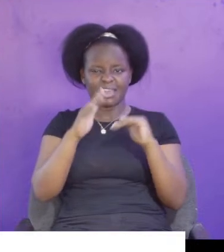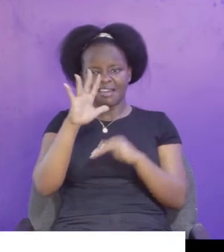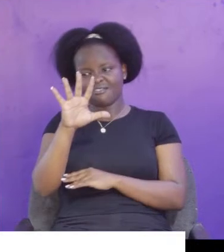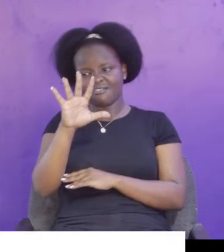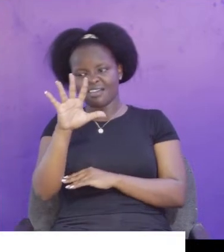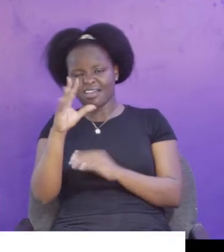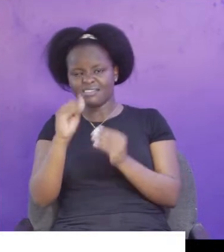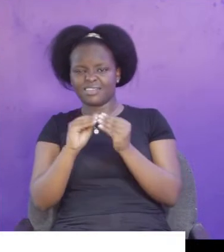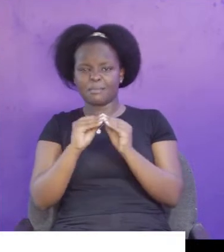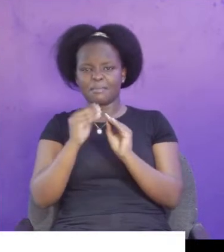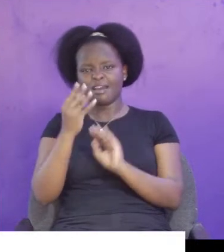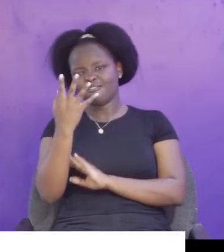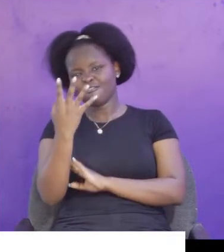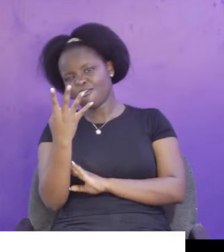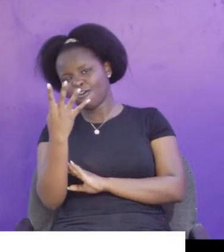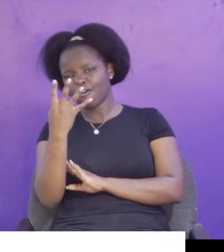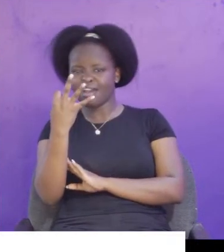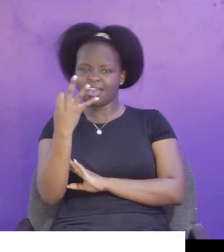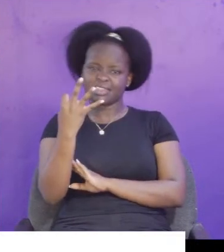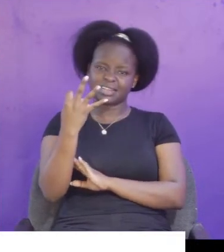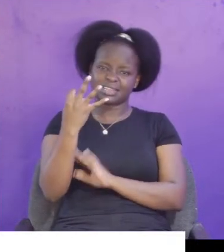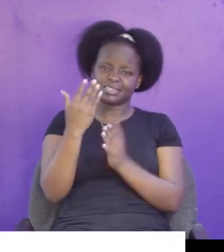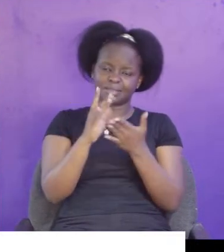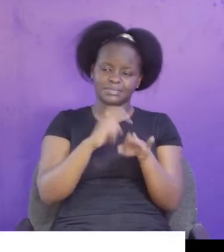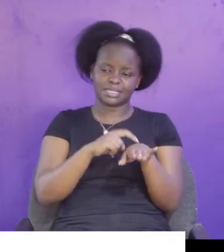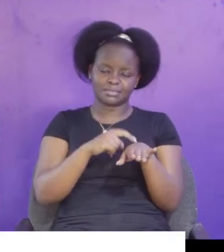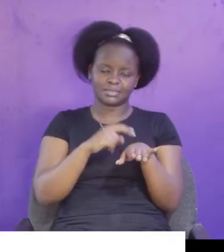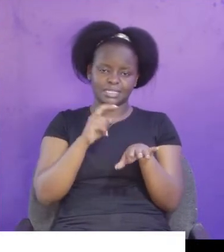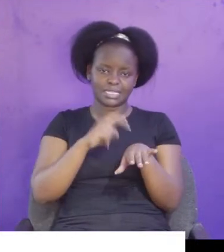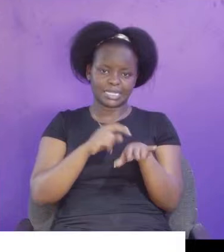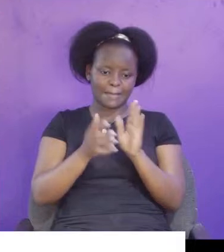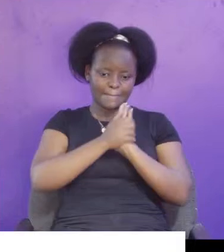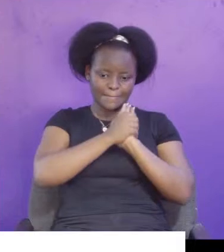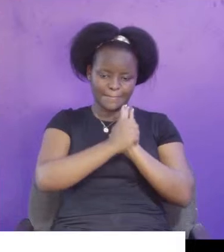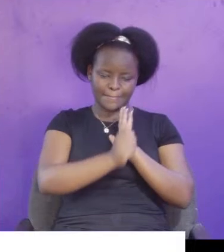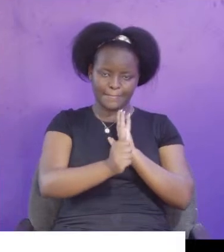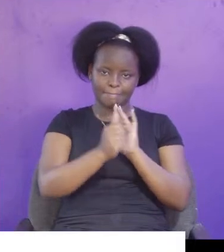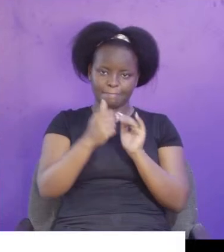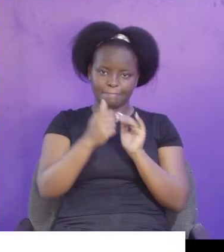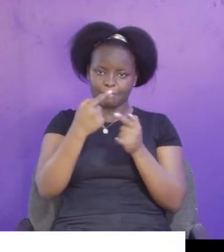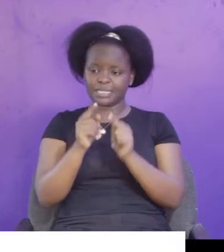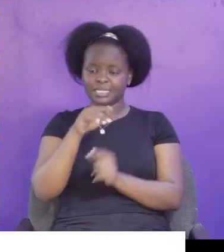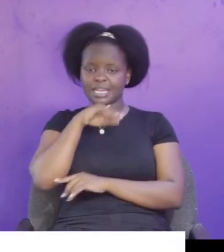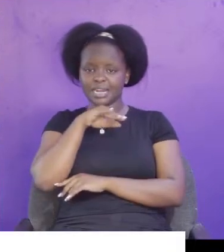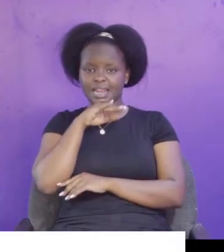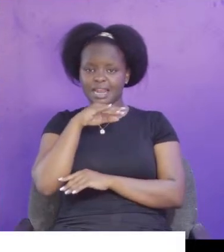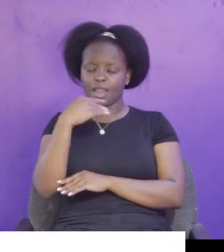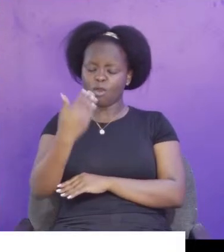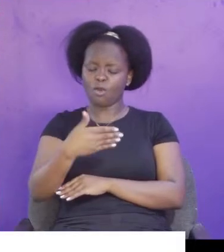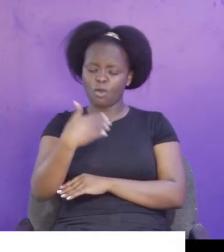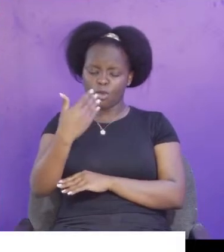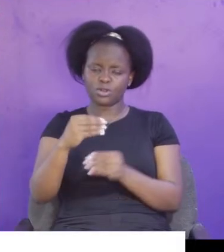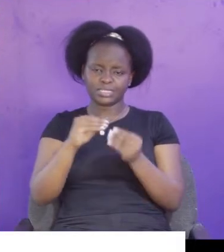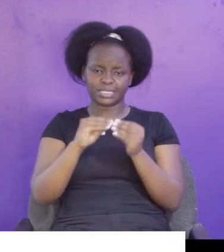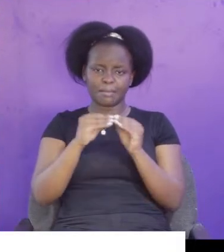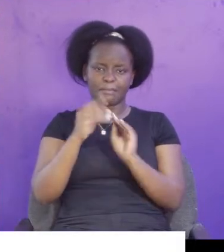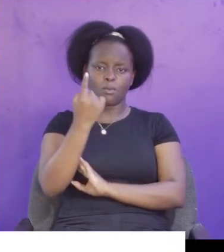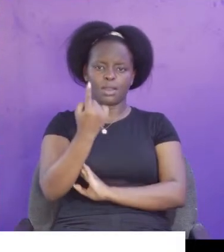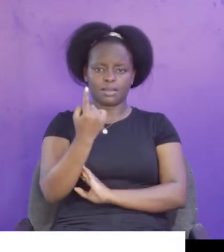3 sometimes if I did well. But Raila was always number 1.